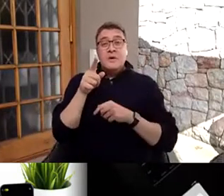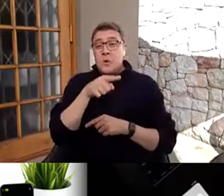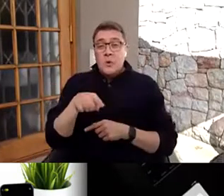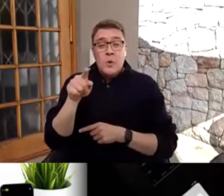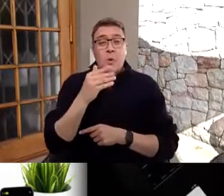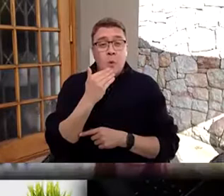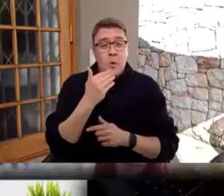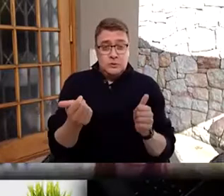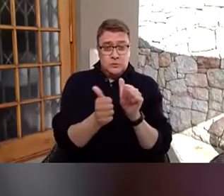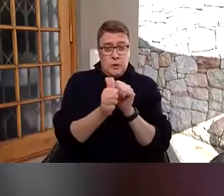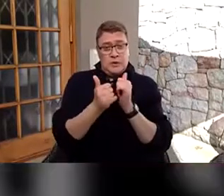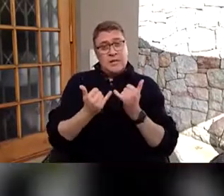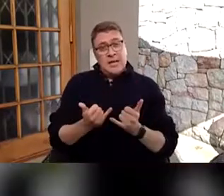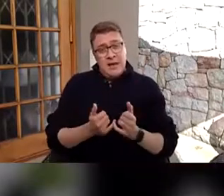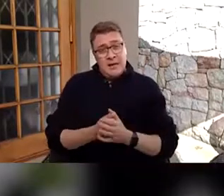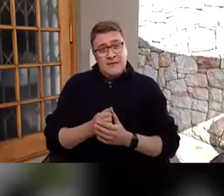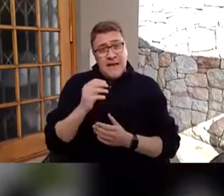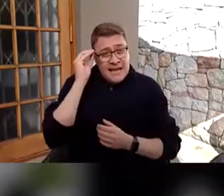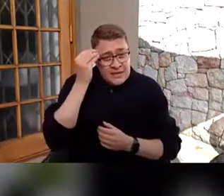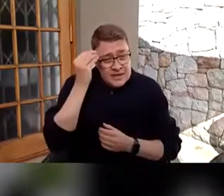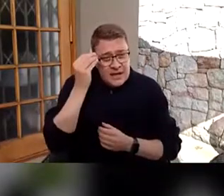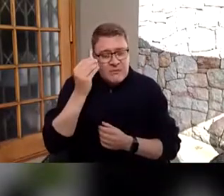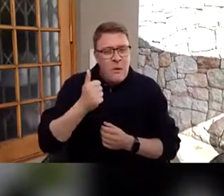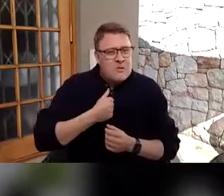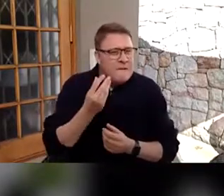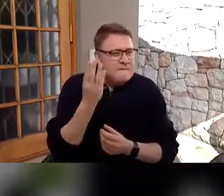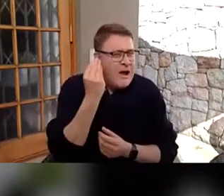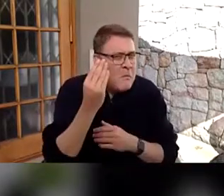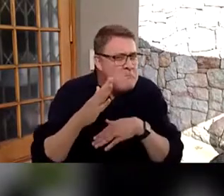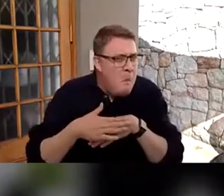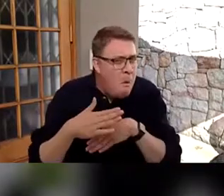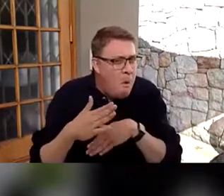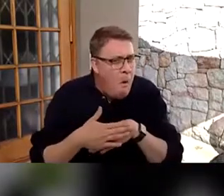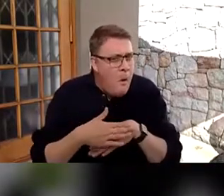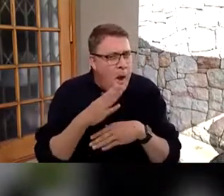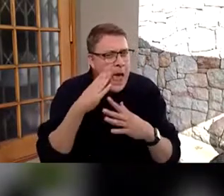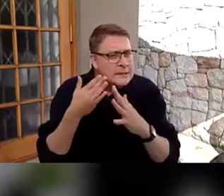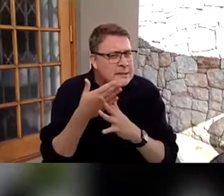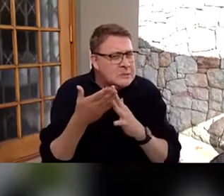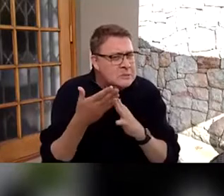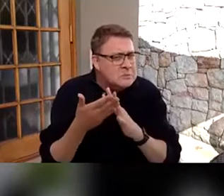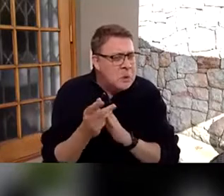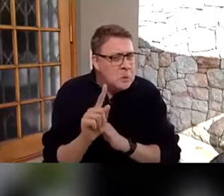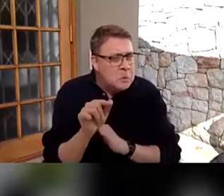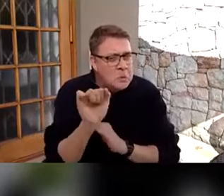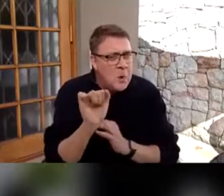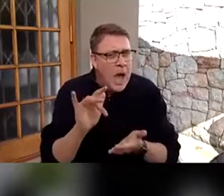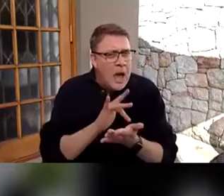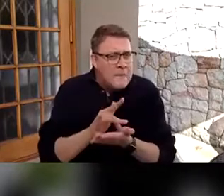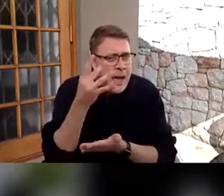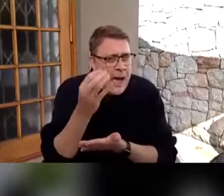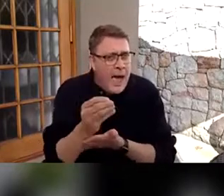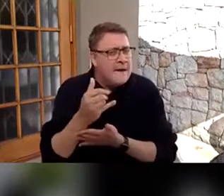today's session, if you're interested in finding out more about the accessibility features that are available on your iPad, your iPhone, your